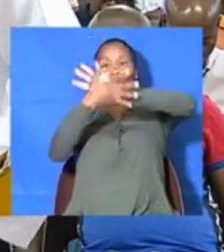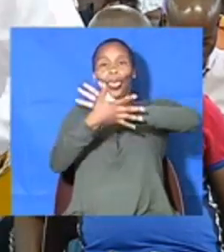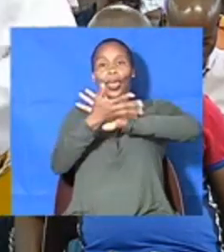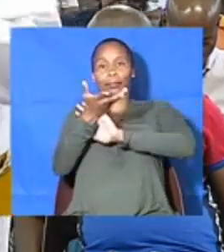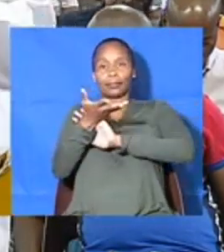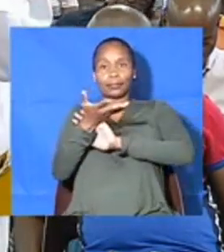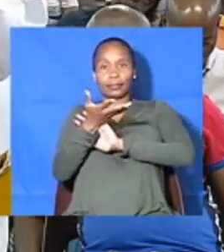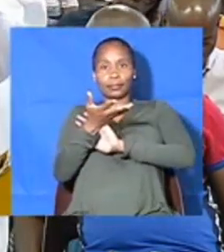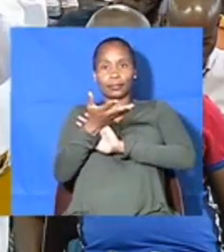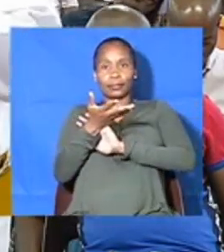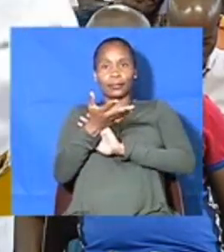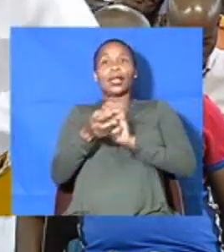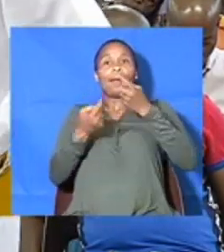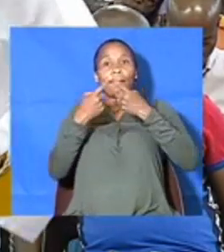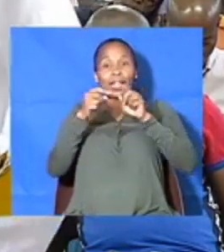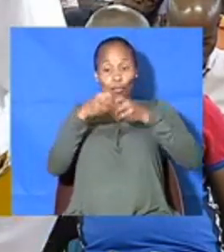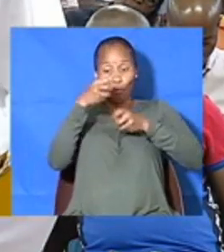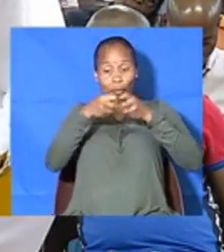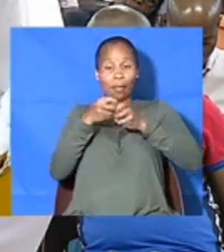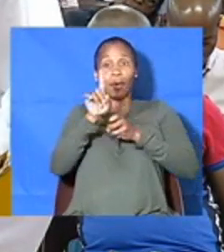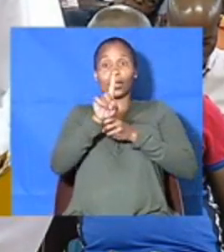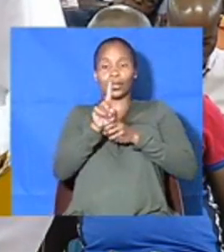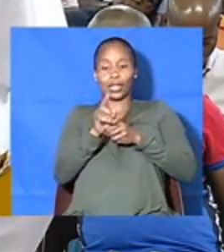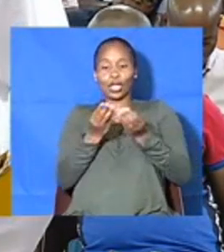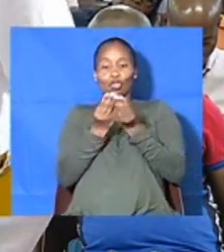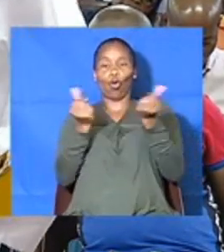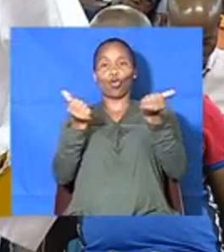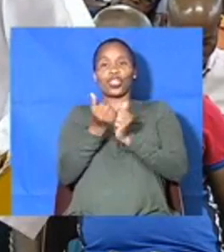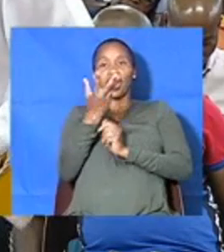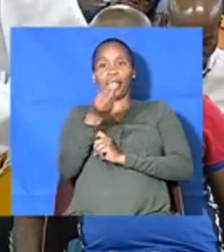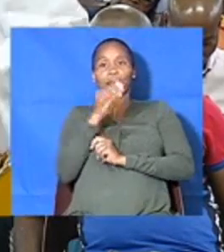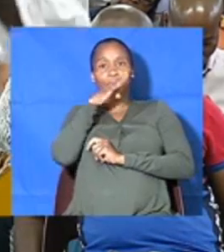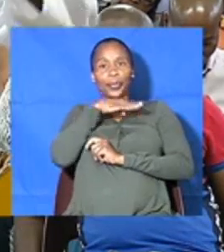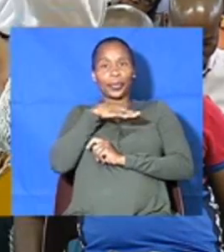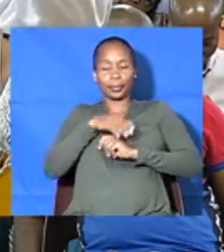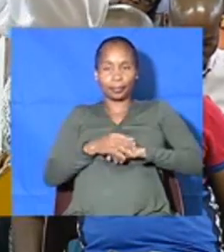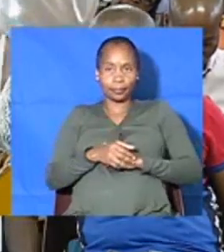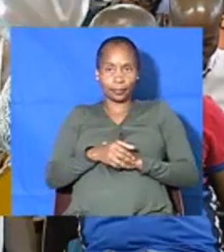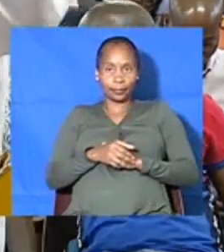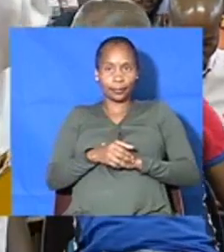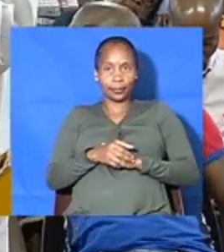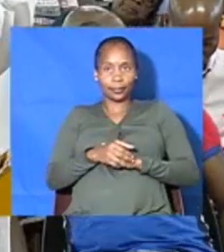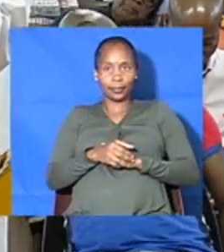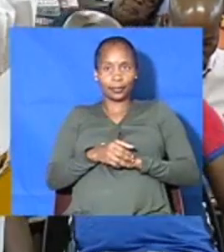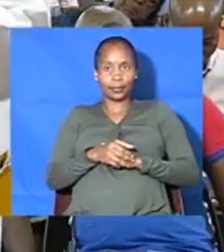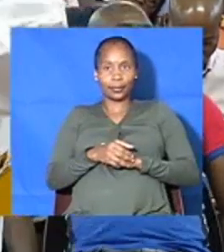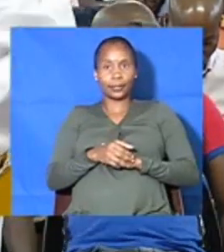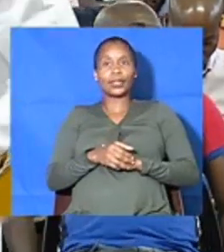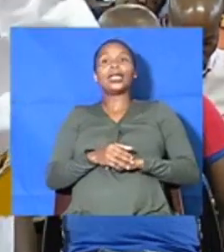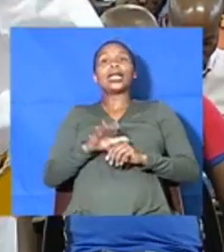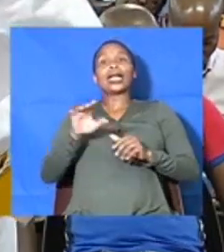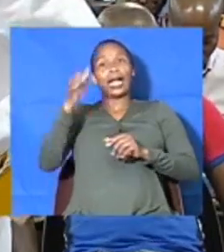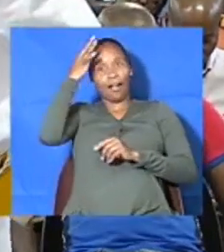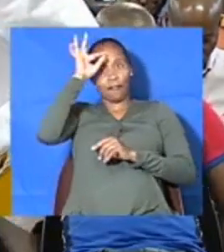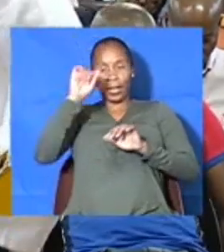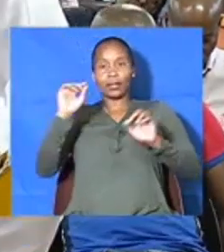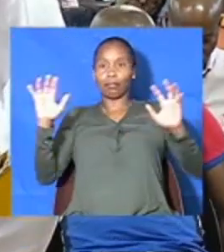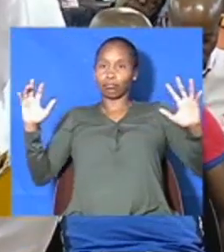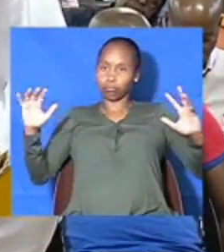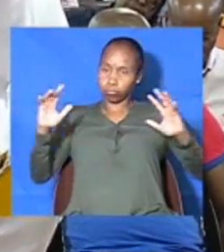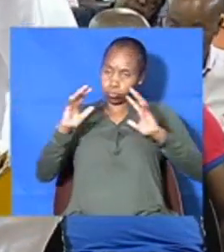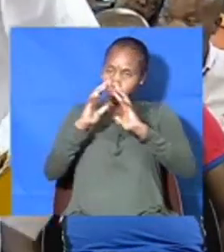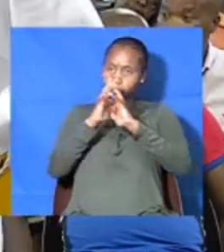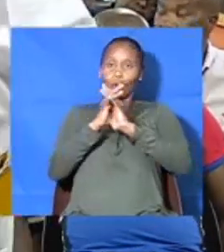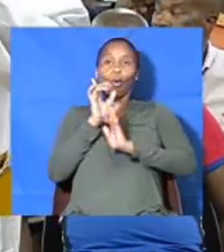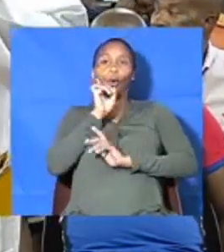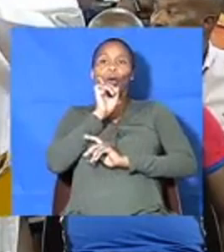pastures bo Gauteng province. Nna batho bao re tla ra ba le bona na under NHI le tla ba retaina na la ba